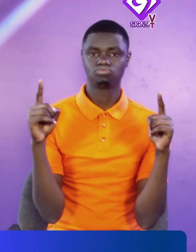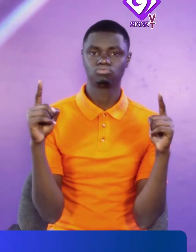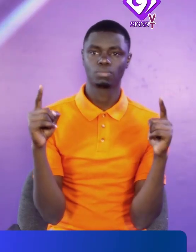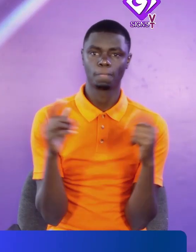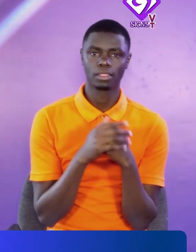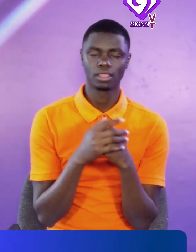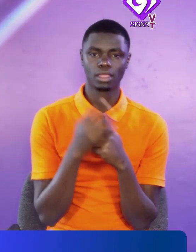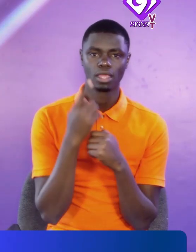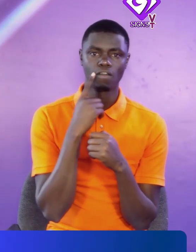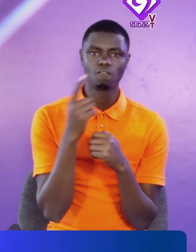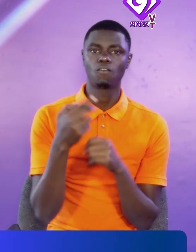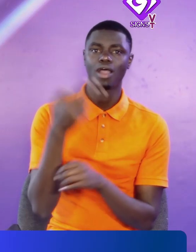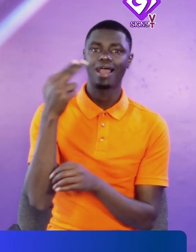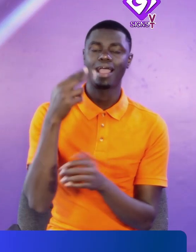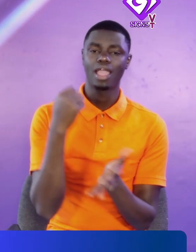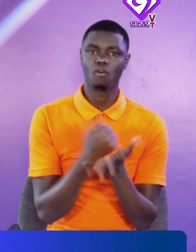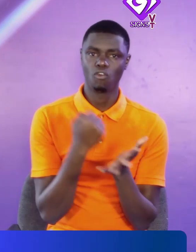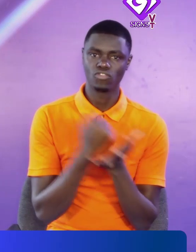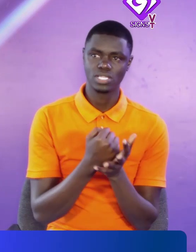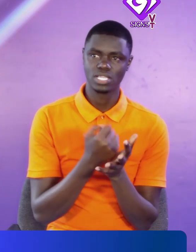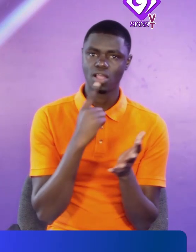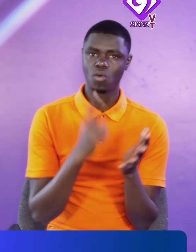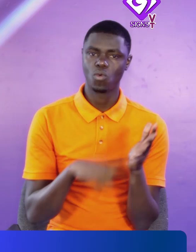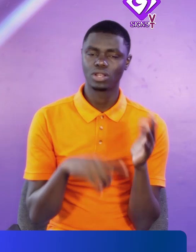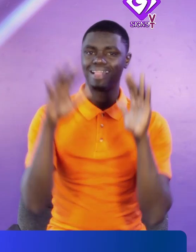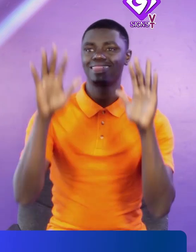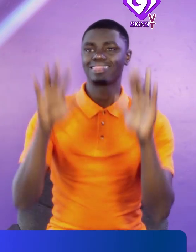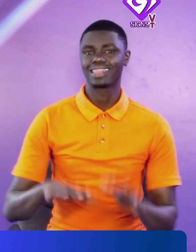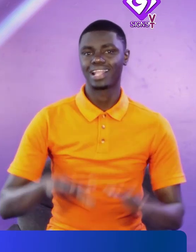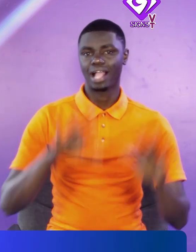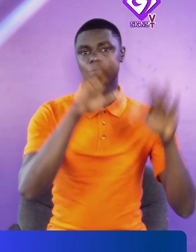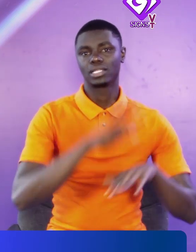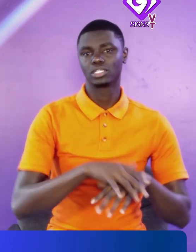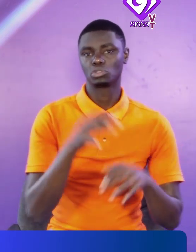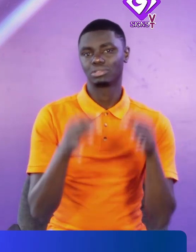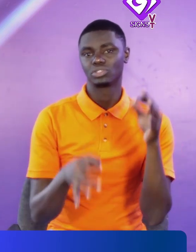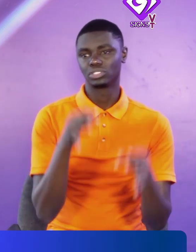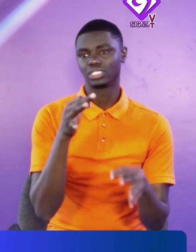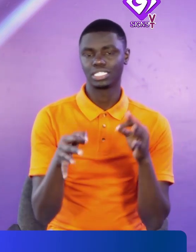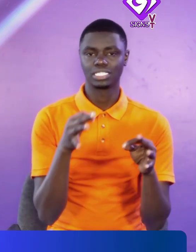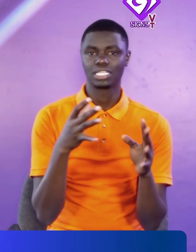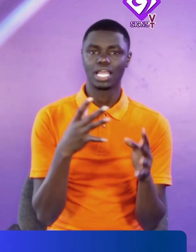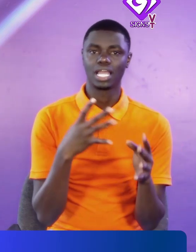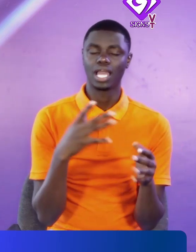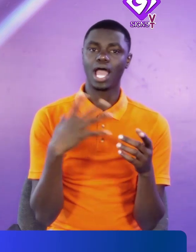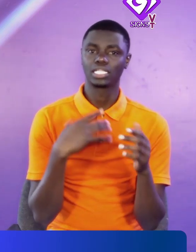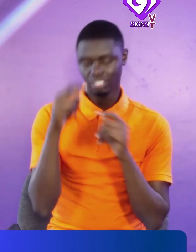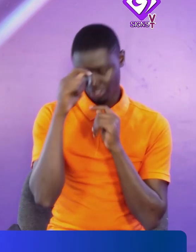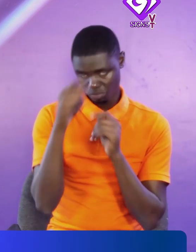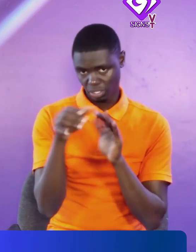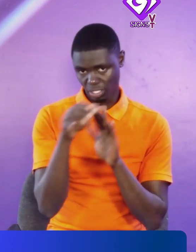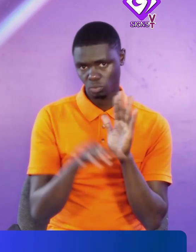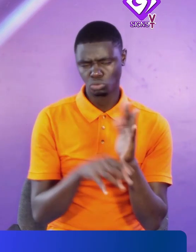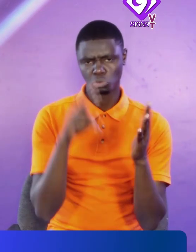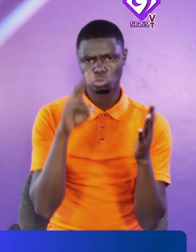for high office, anchoring his campaign on justice and fidelity to the Constitution. You can, of course, read more